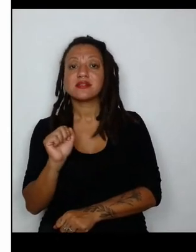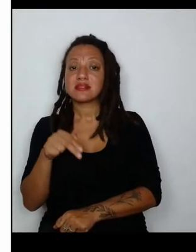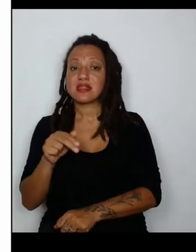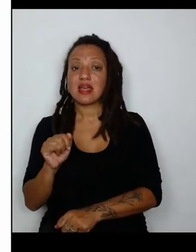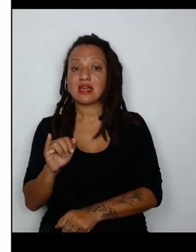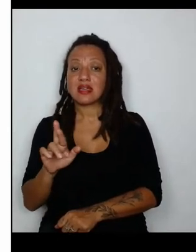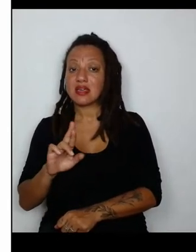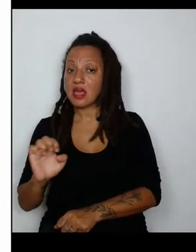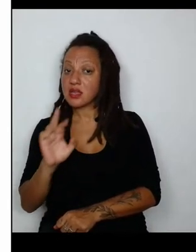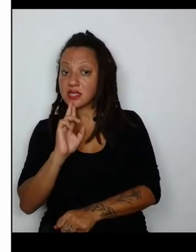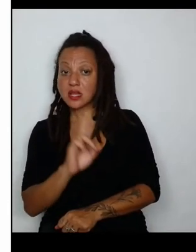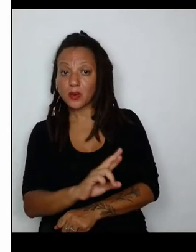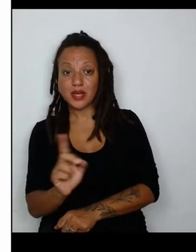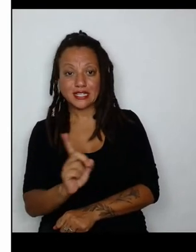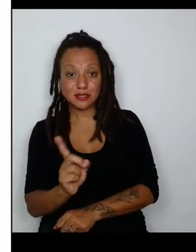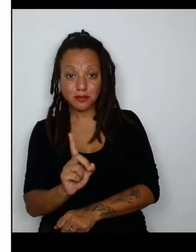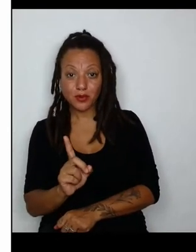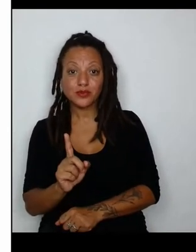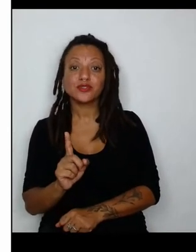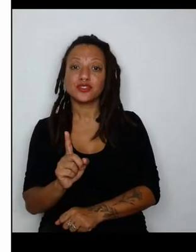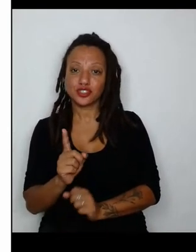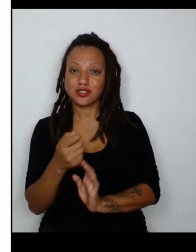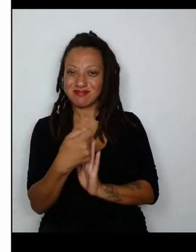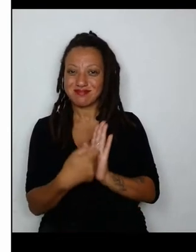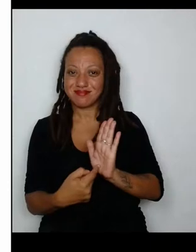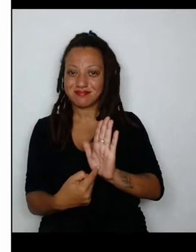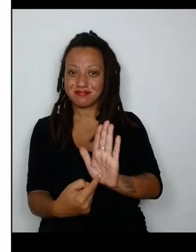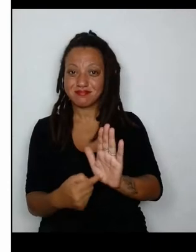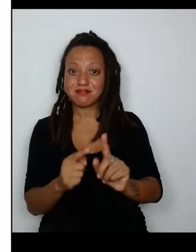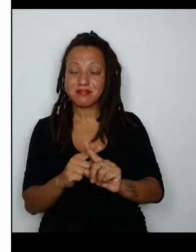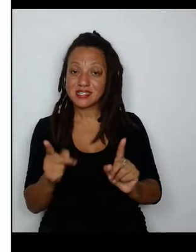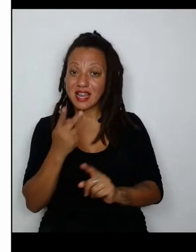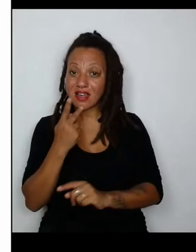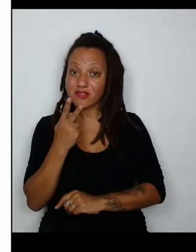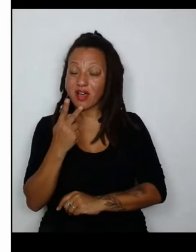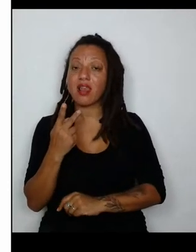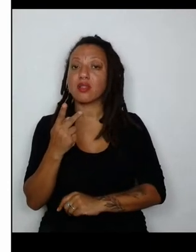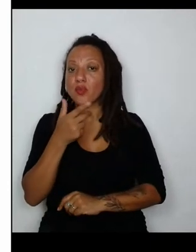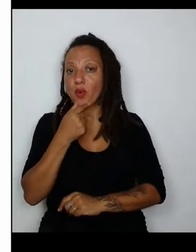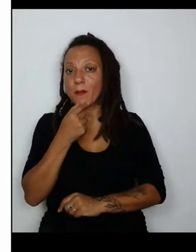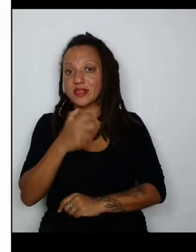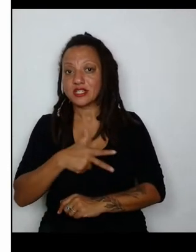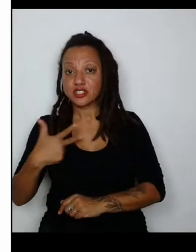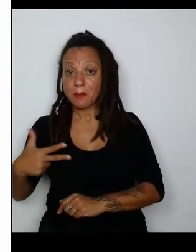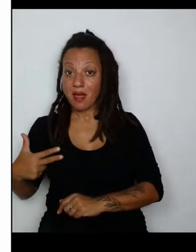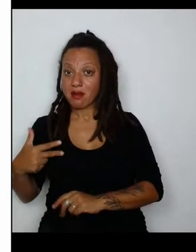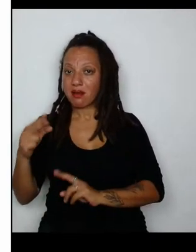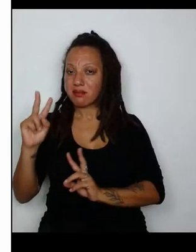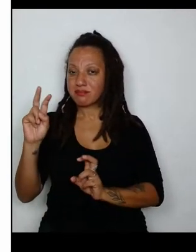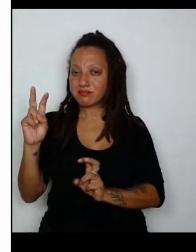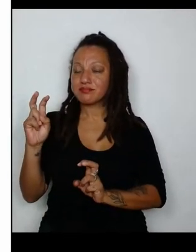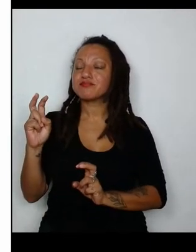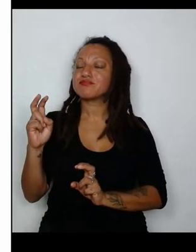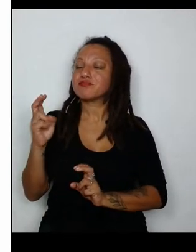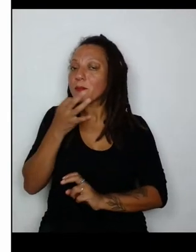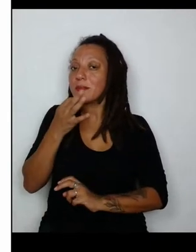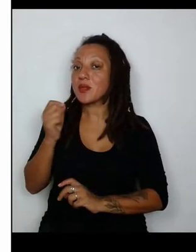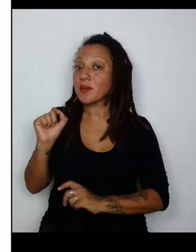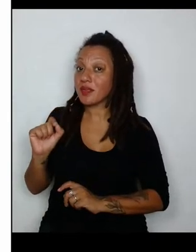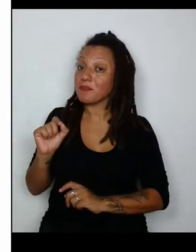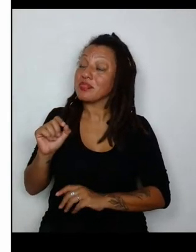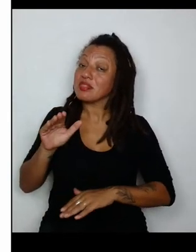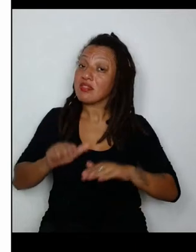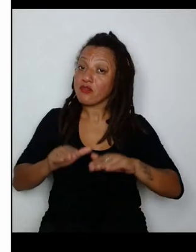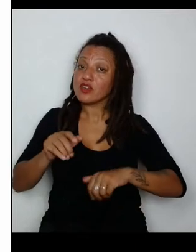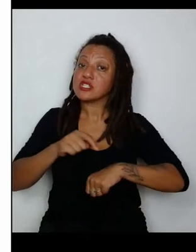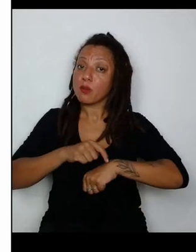carriner lena peterson who says quote maybe the time is right to take off more layers than before so